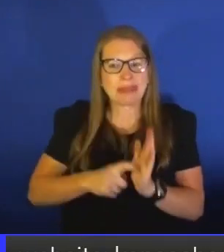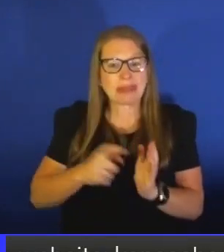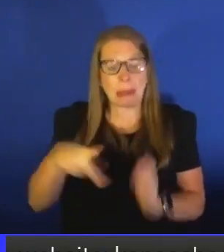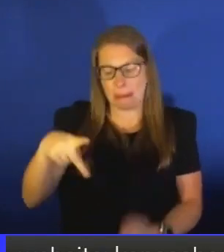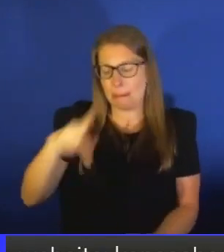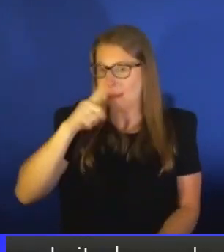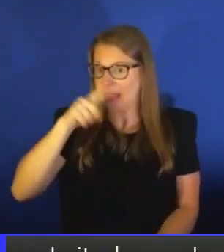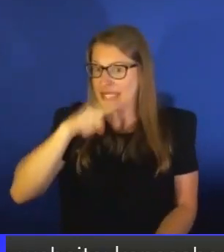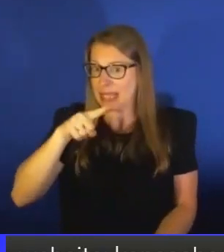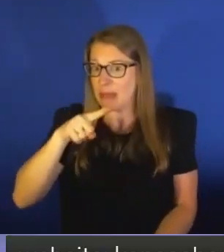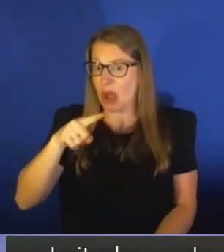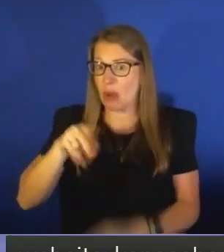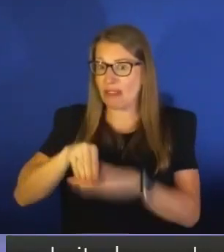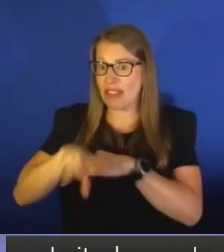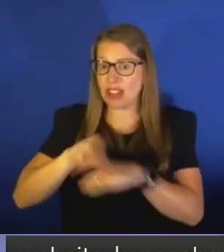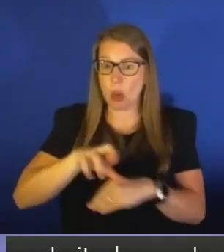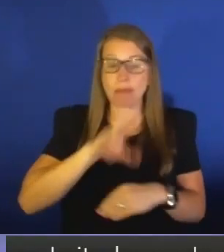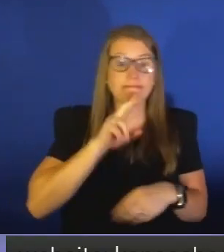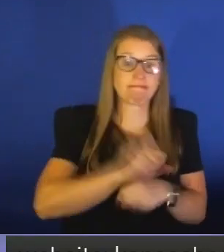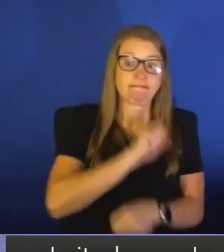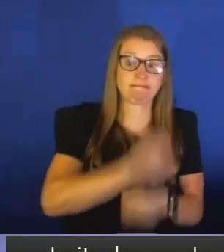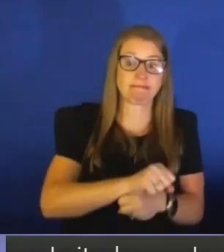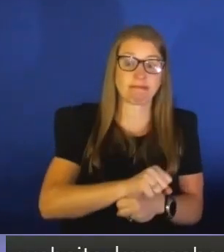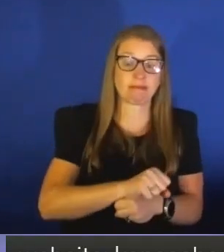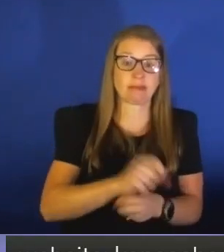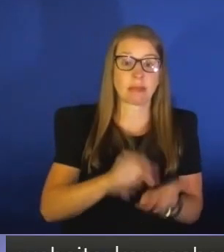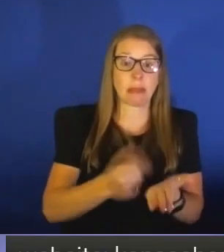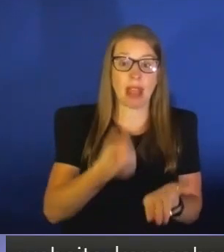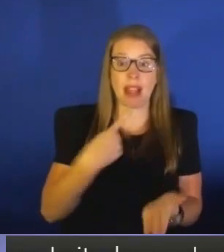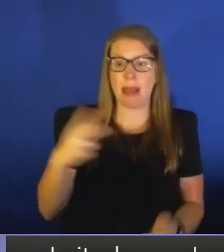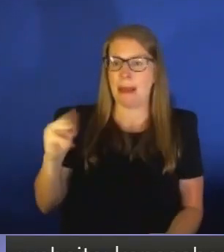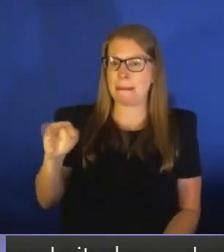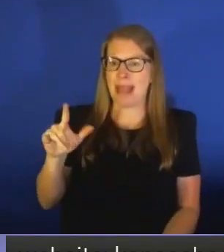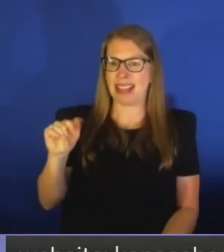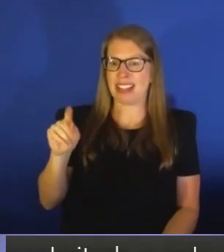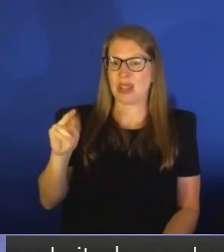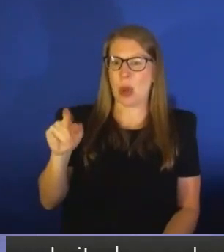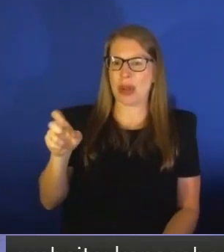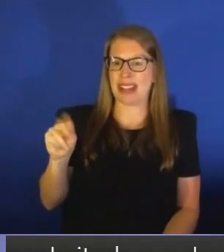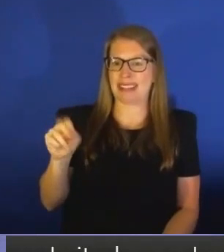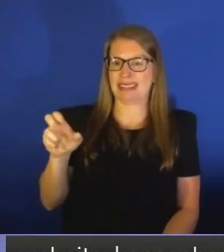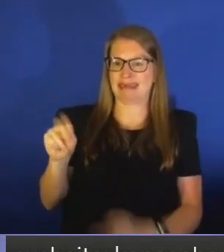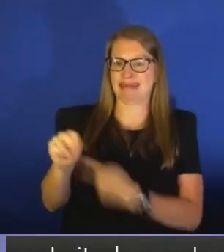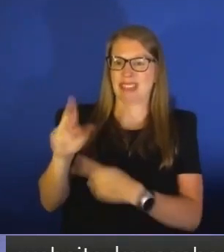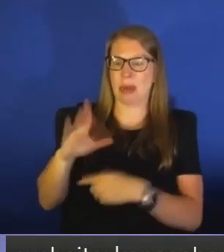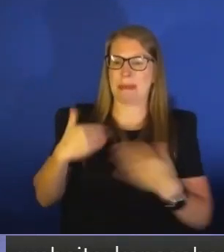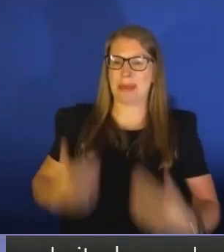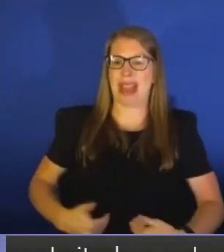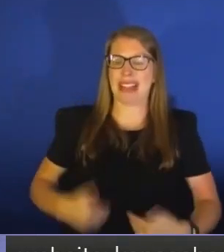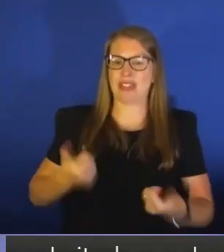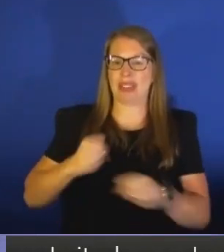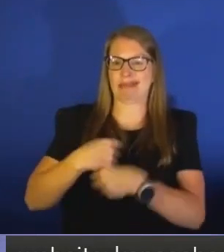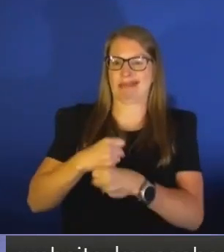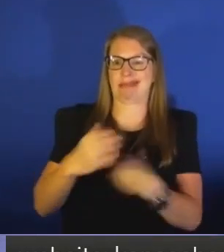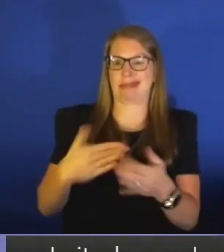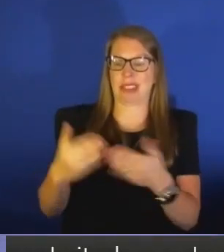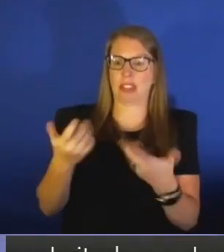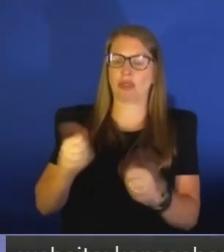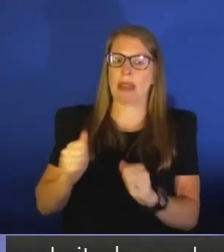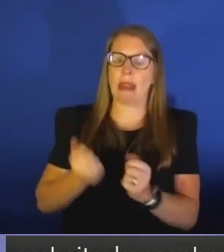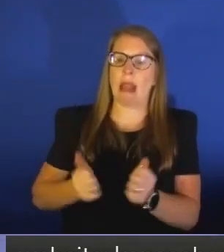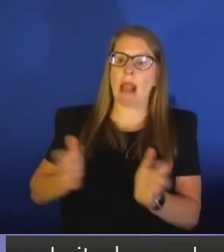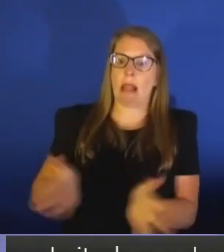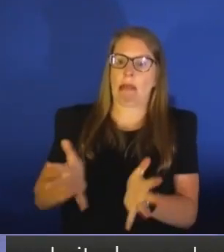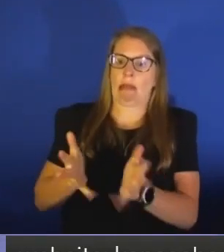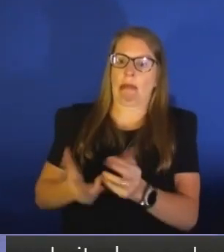actual pill. Makes sense. Or like with melatonin, what your body's already producing anyway, and you're just trying to push it along. Okay, let's talk about this. Recent study found what's called